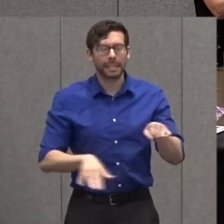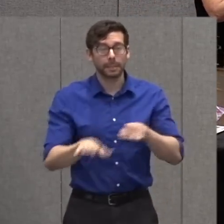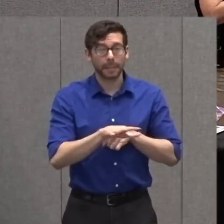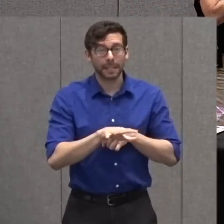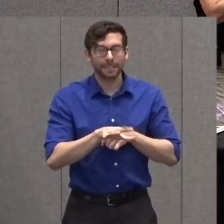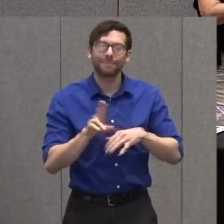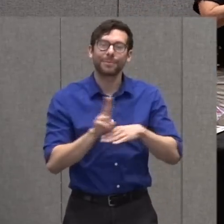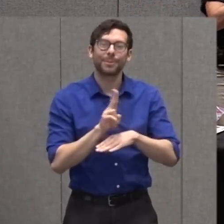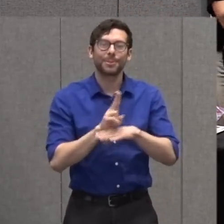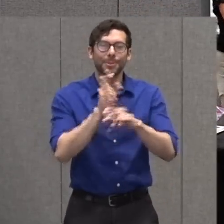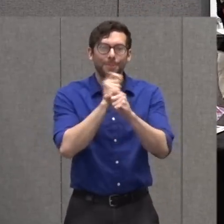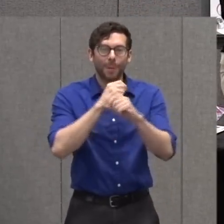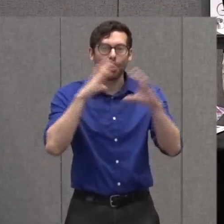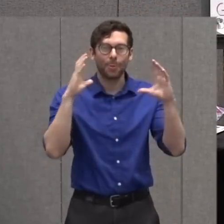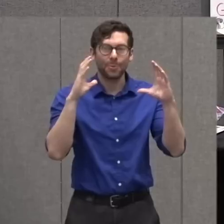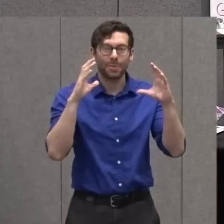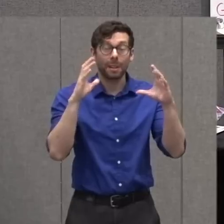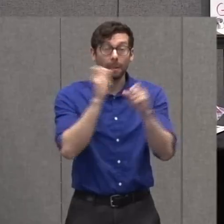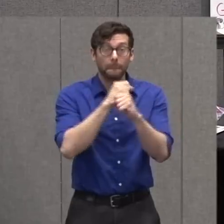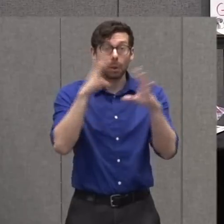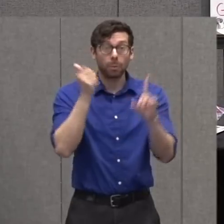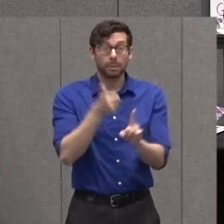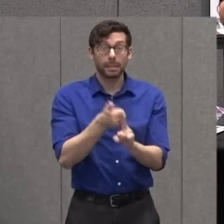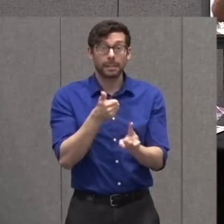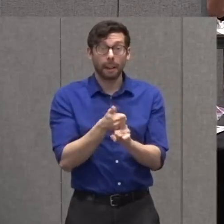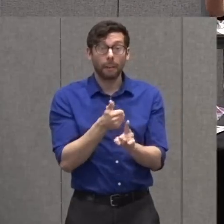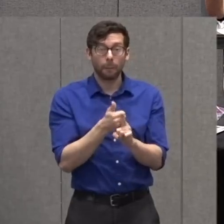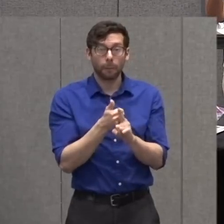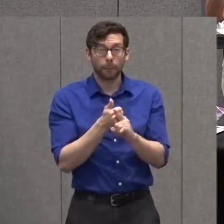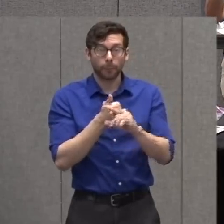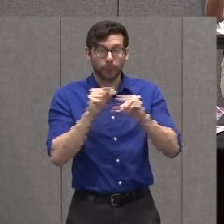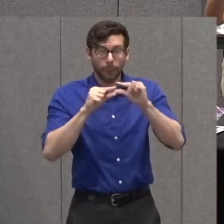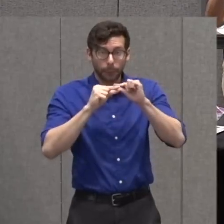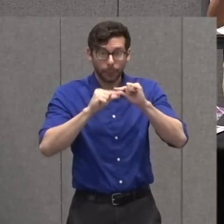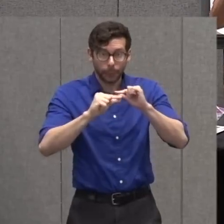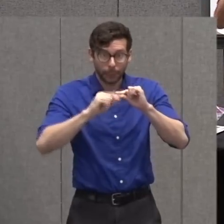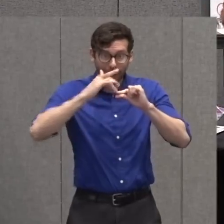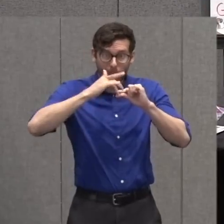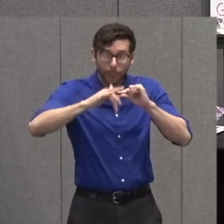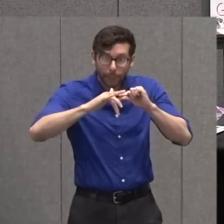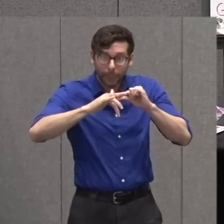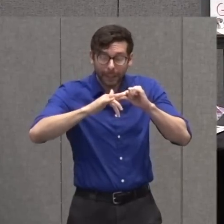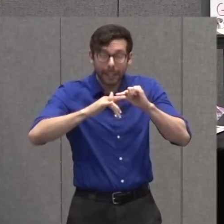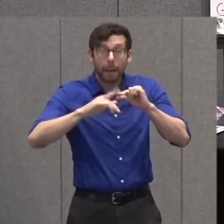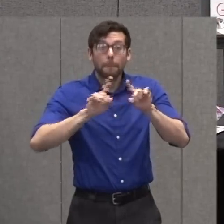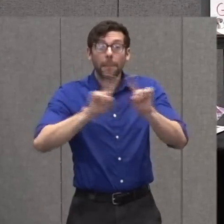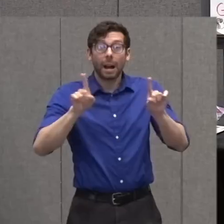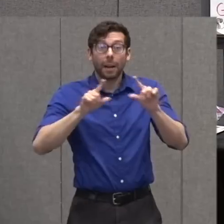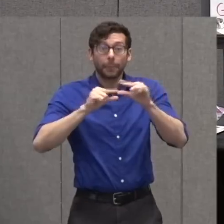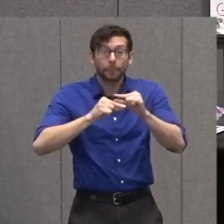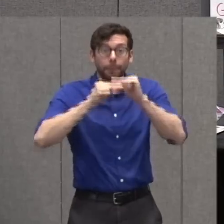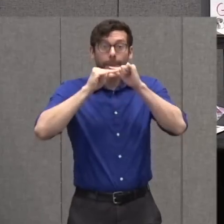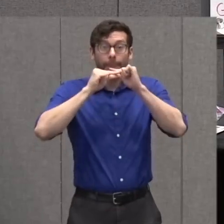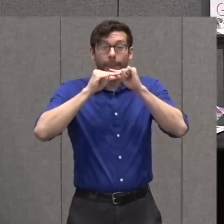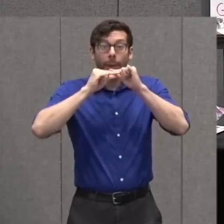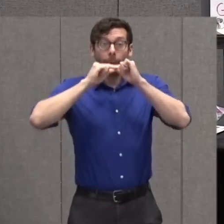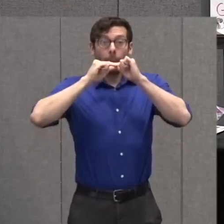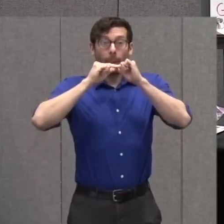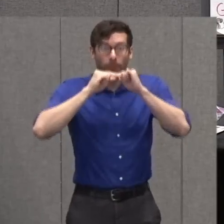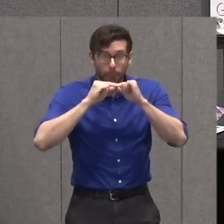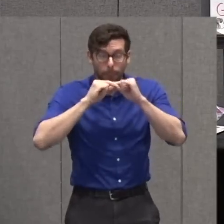empty, what are you putting inside it? If we blow up the balloon takes a shape.